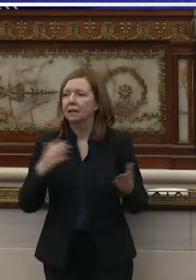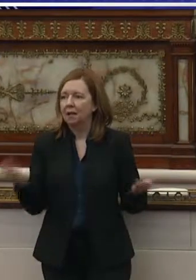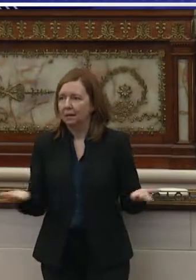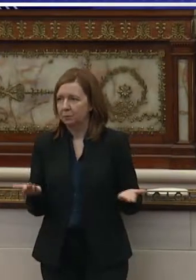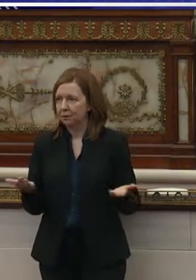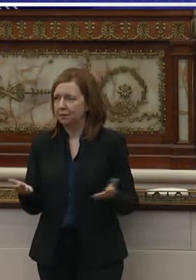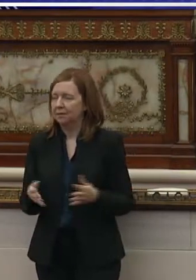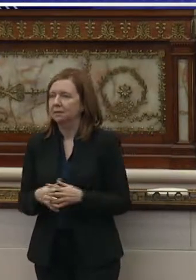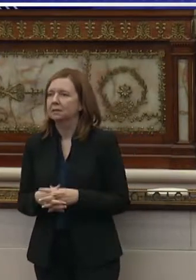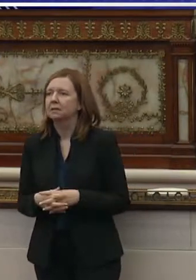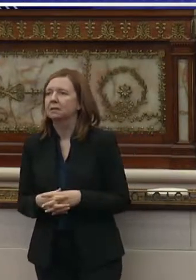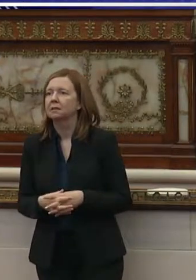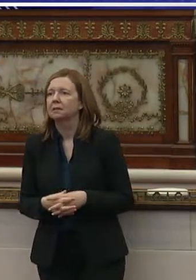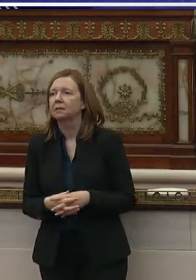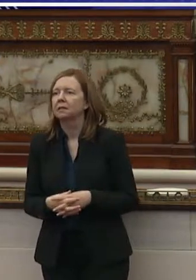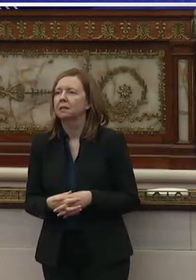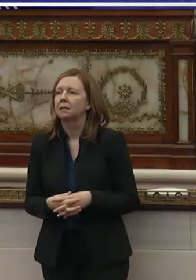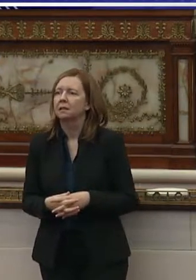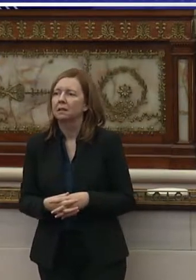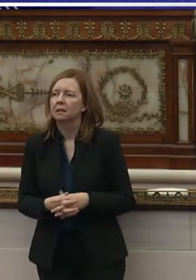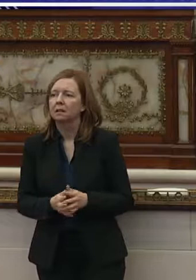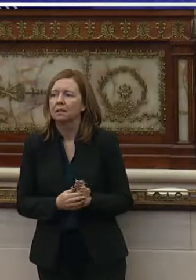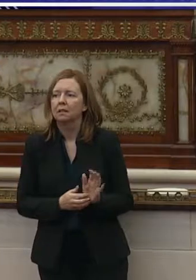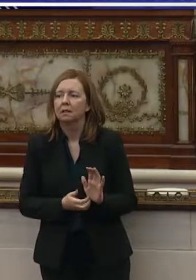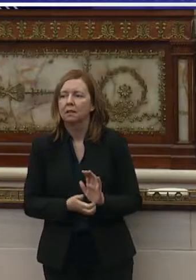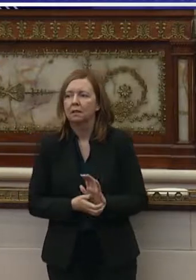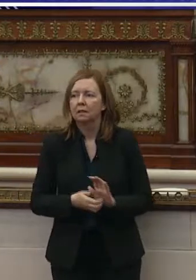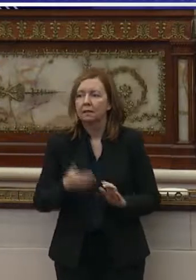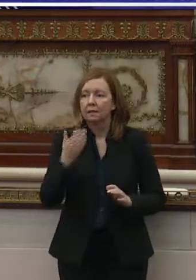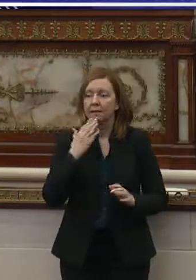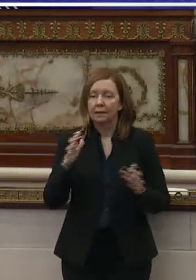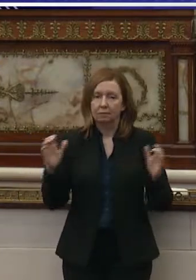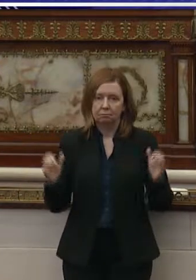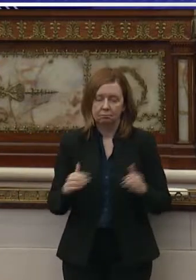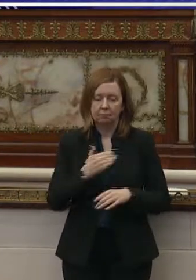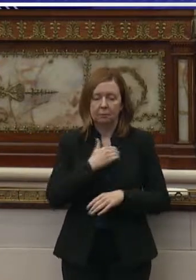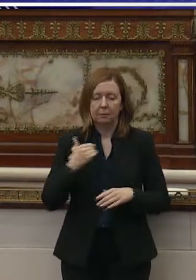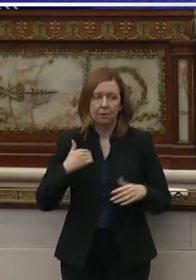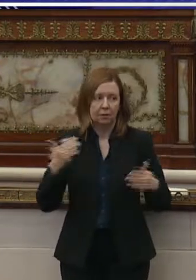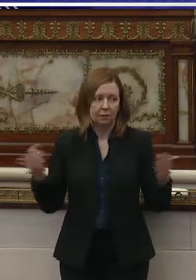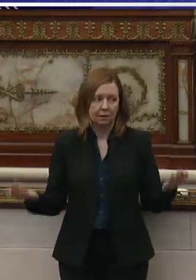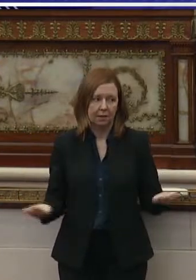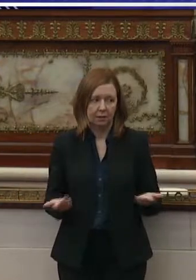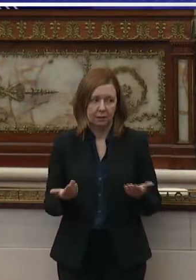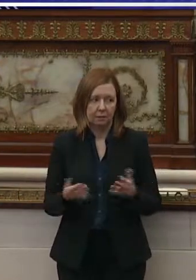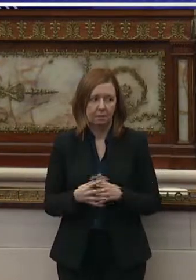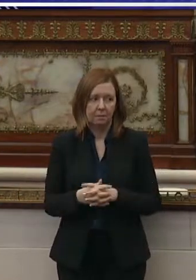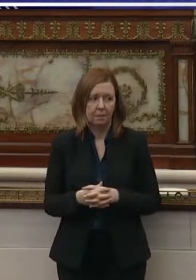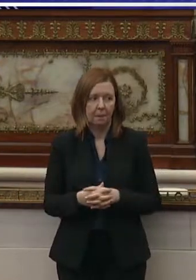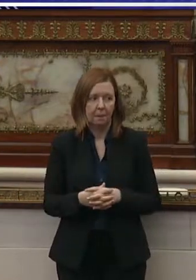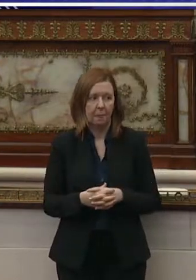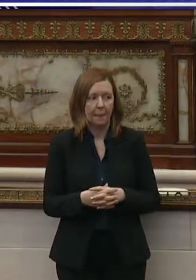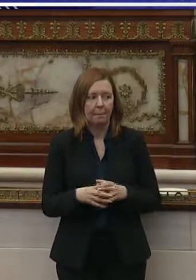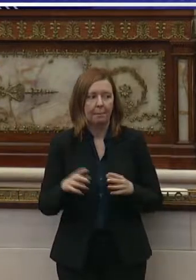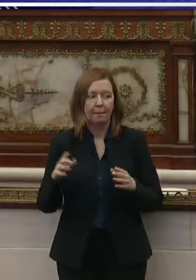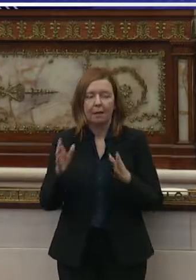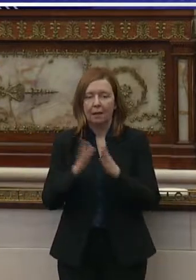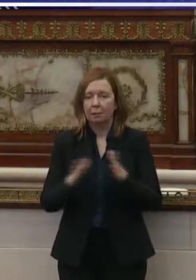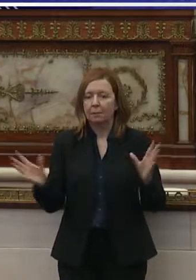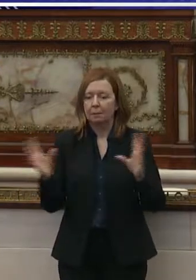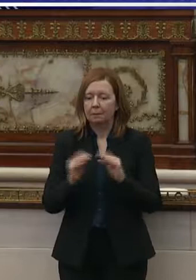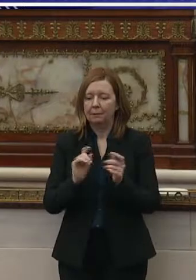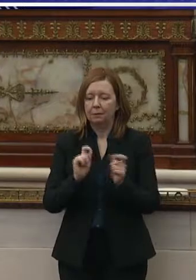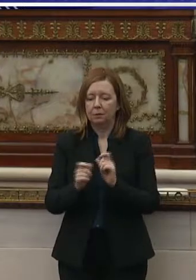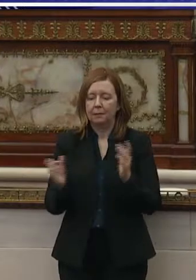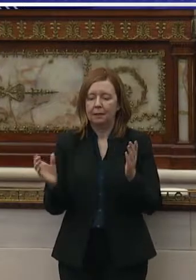present. Okay. Thank you. A quorum of members is present. This is the public meeting to